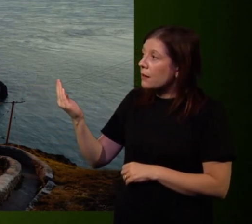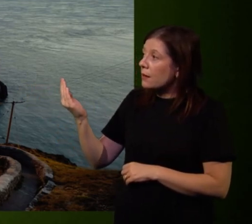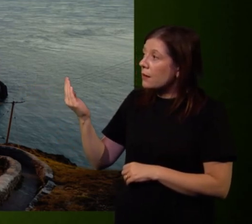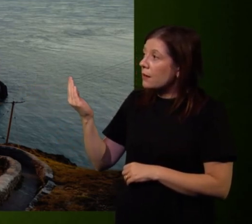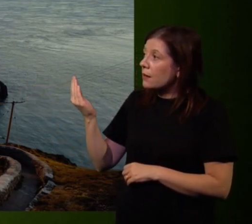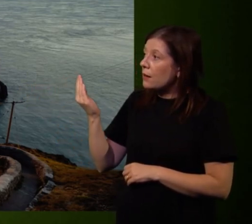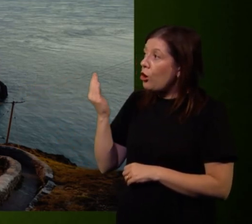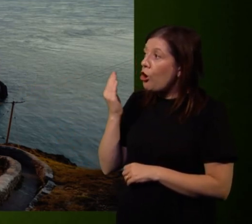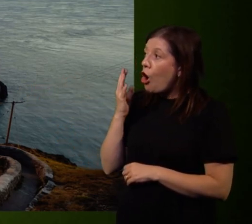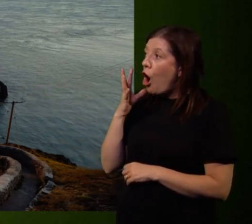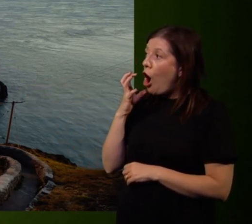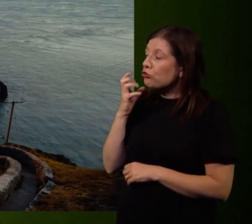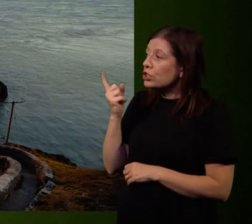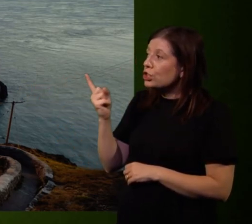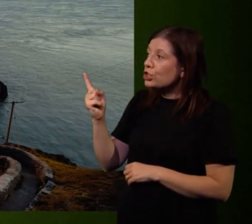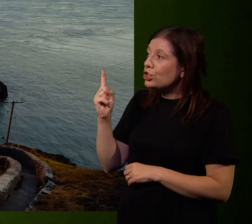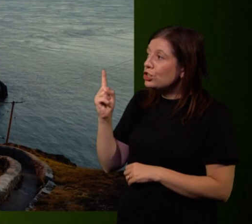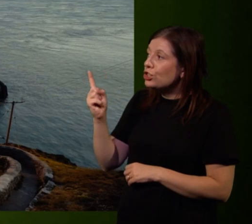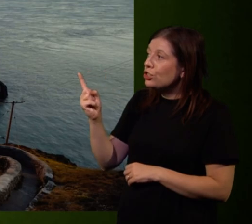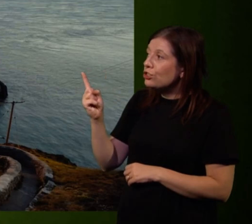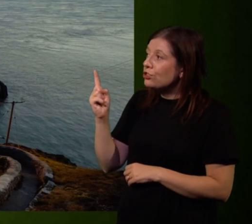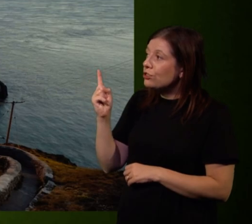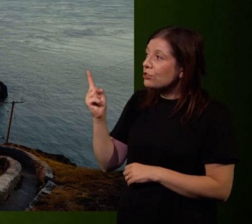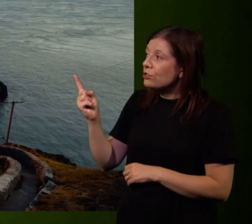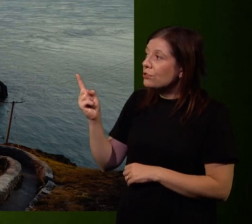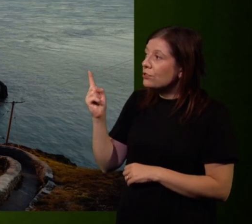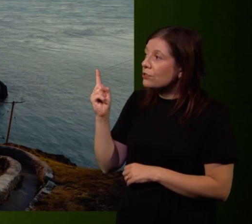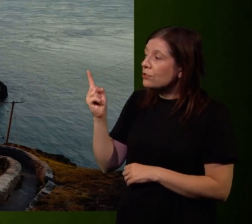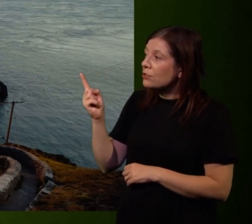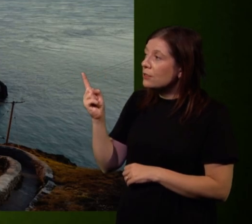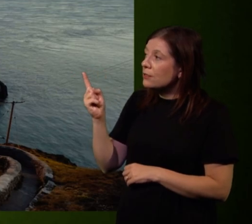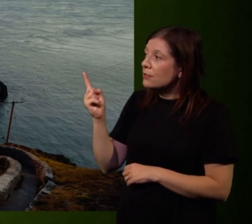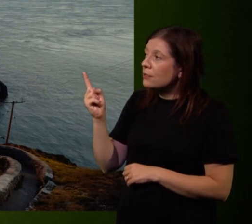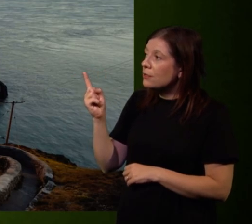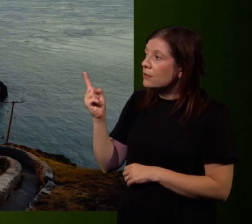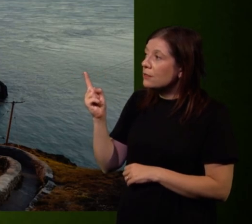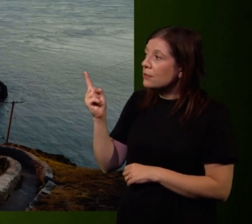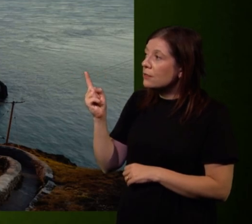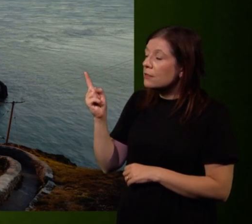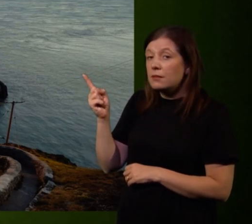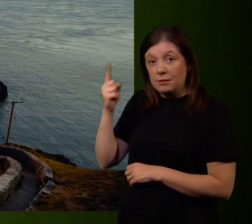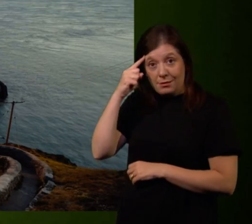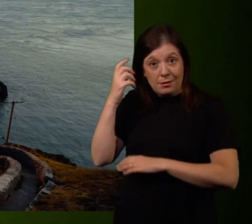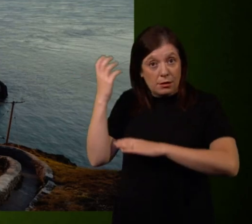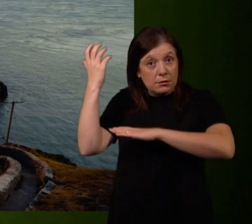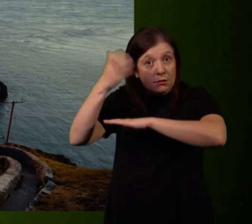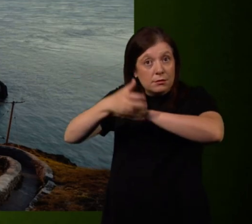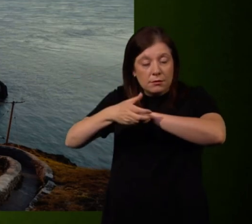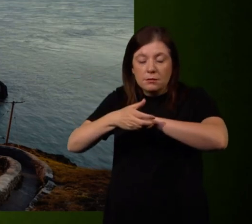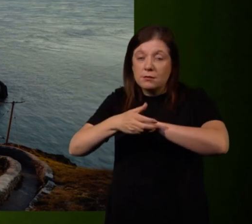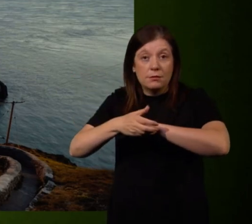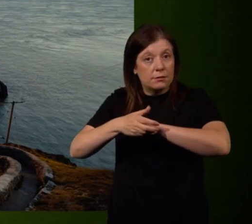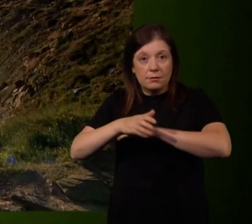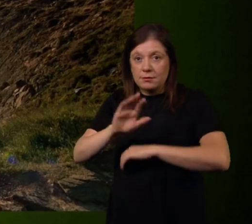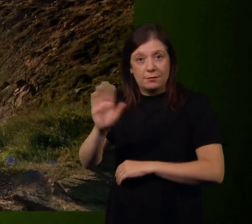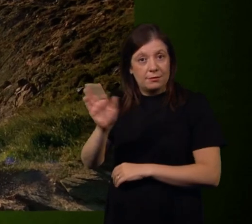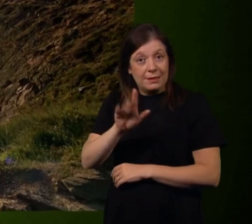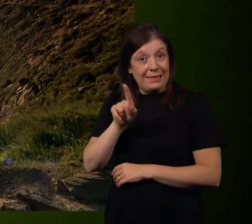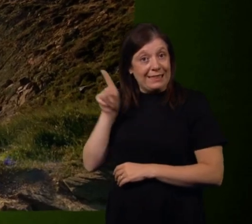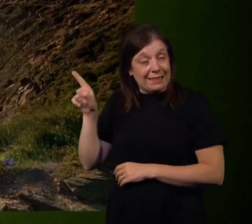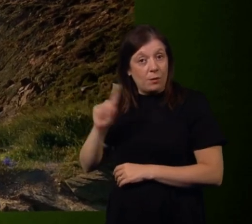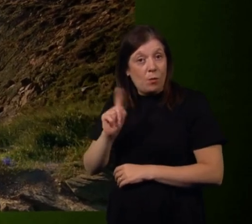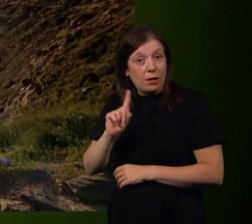to orange, an orange glow on the right-hand side of that horizon. Now, that isn't a sunset, that is been identified